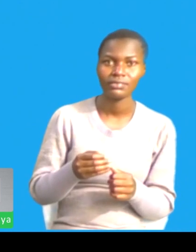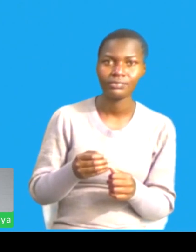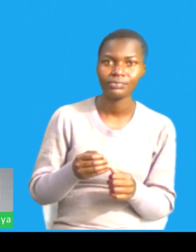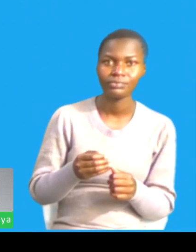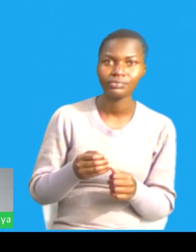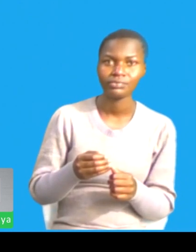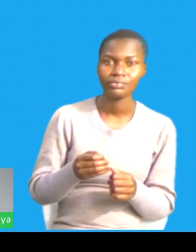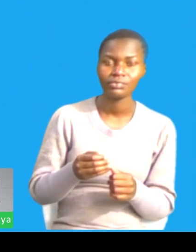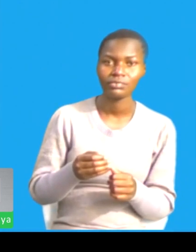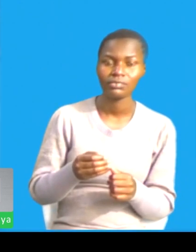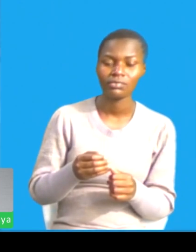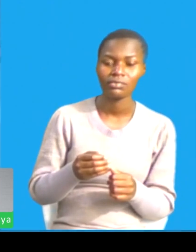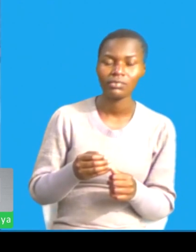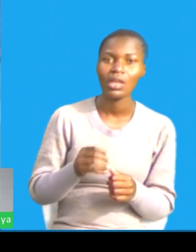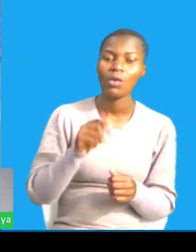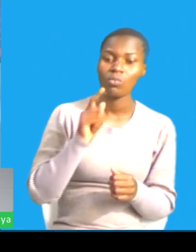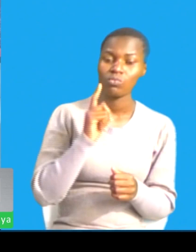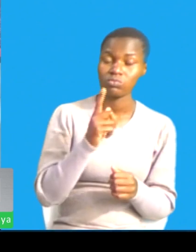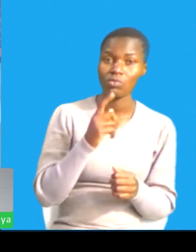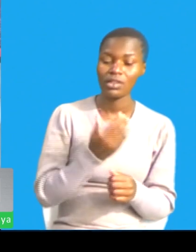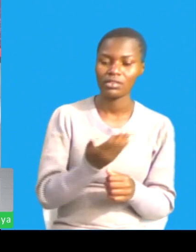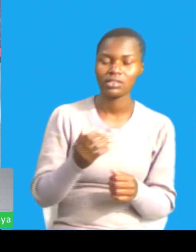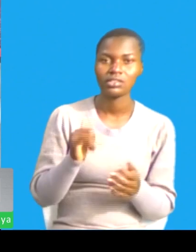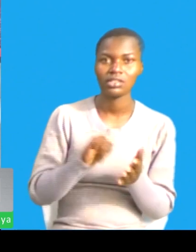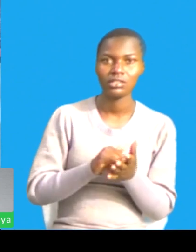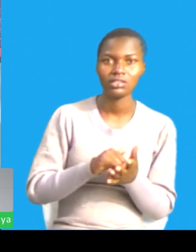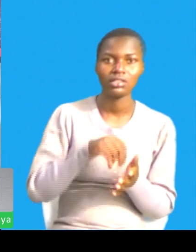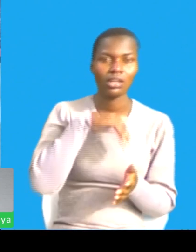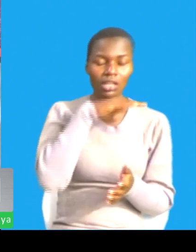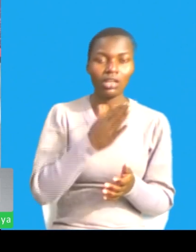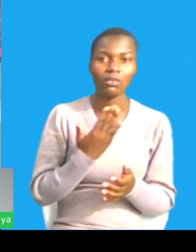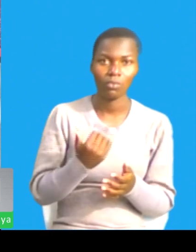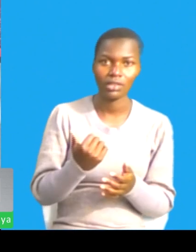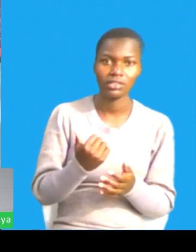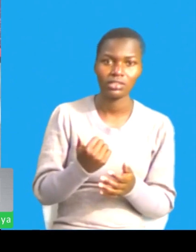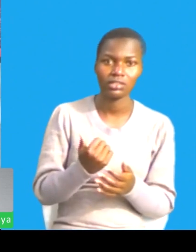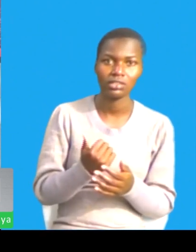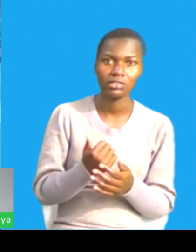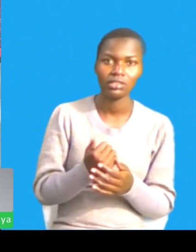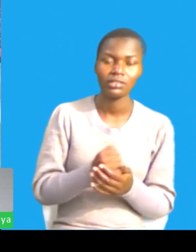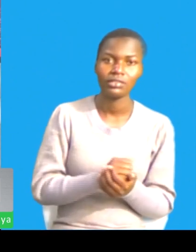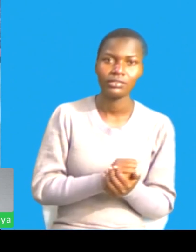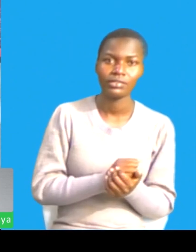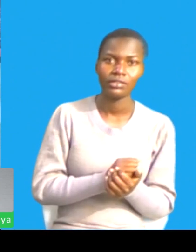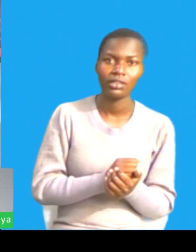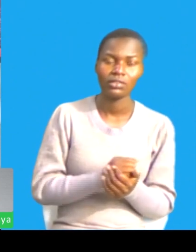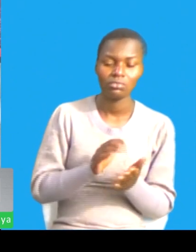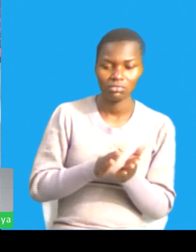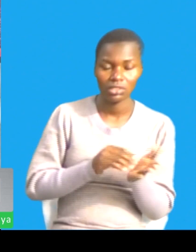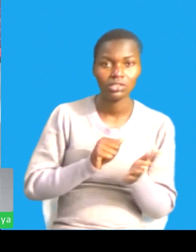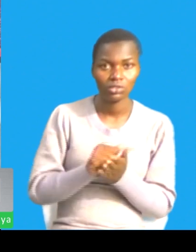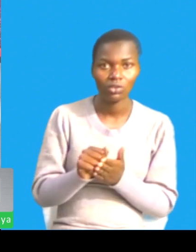So one of the things zenye Raila anataka is that selection panel be disbanded immediately.